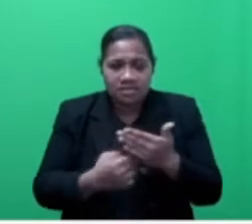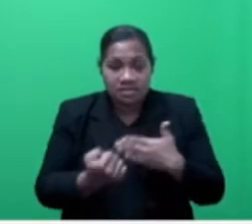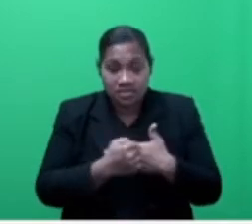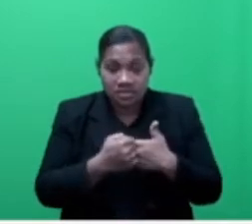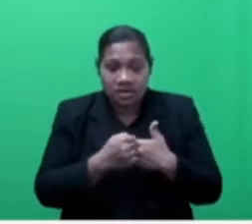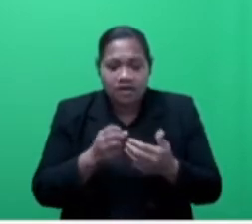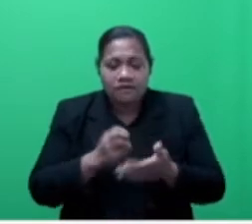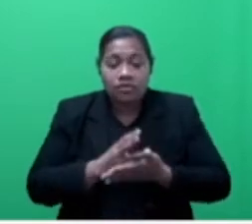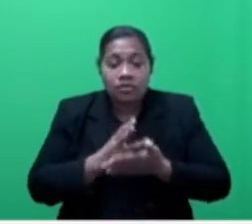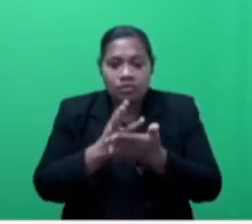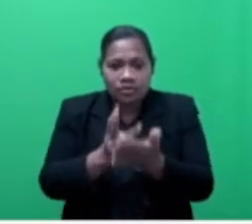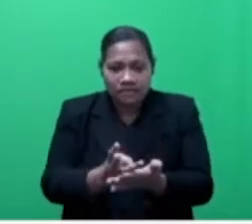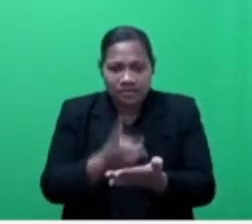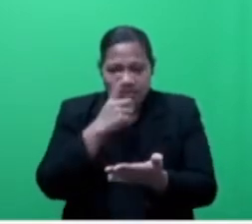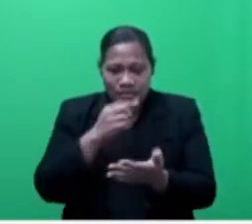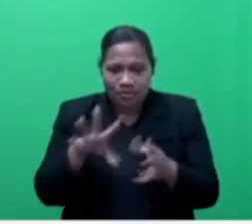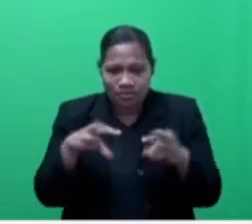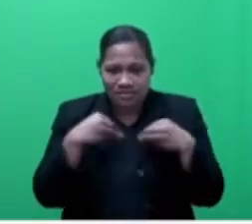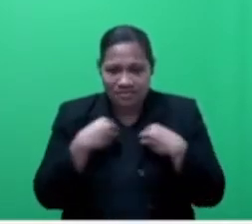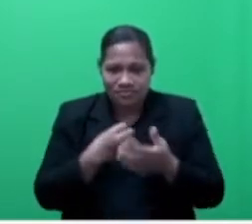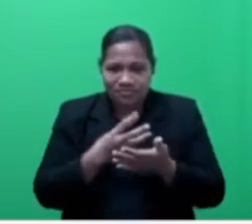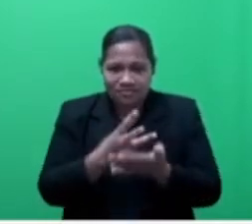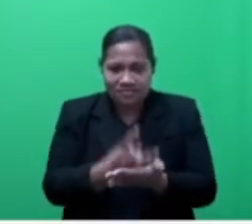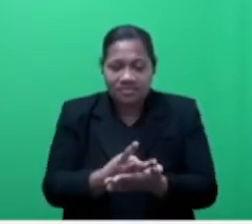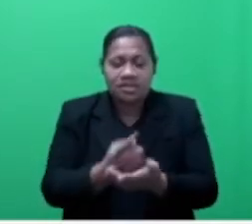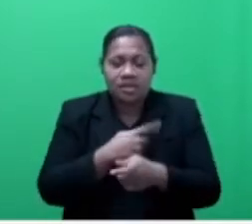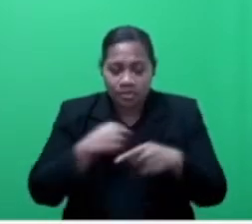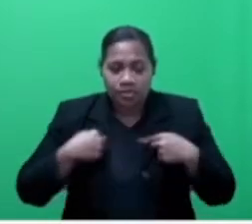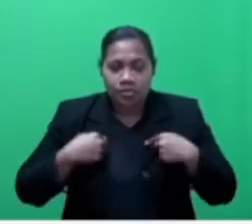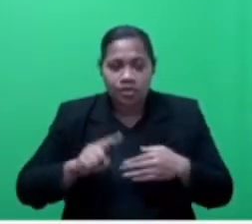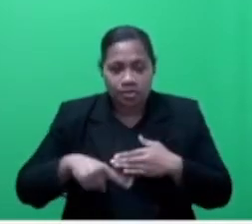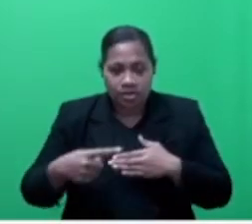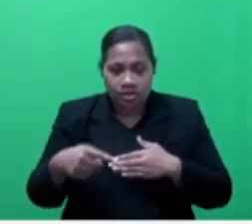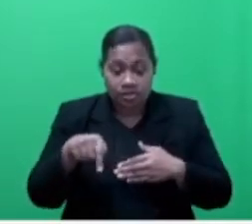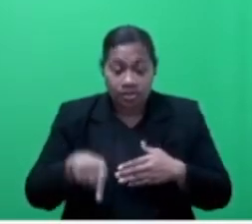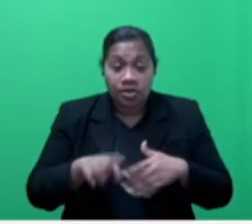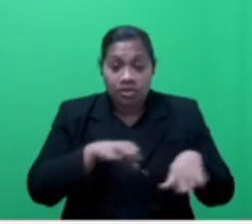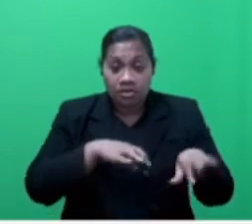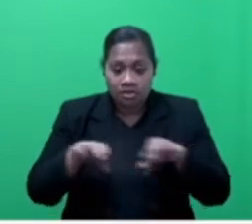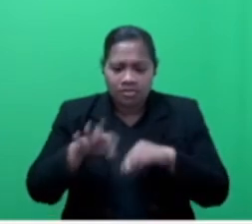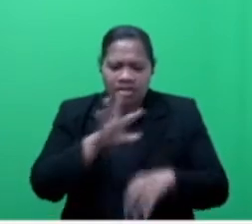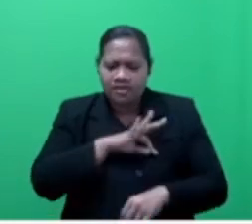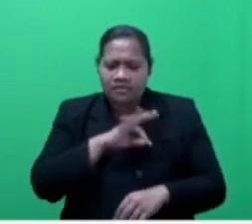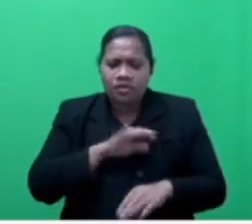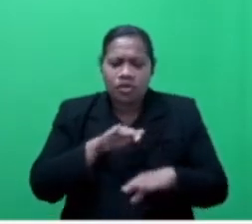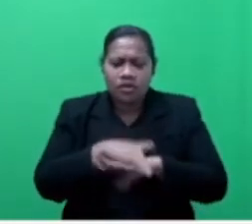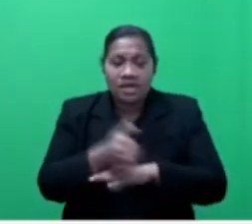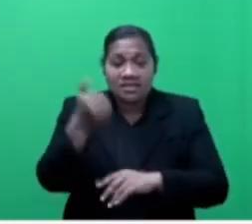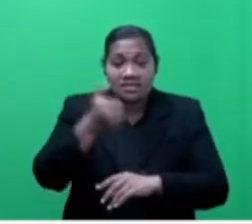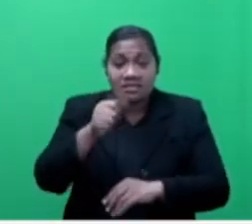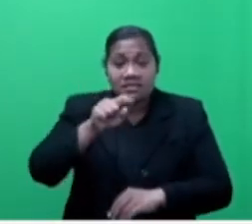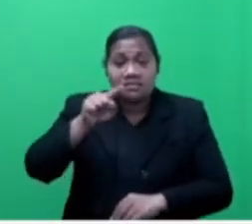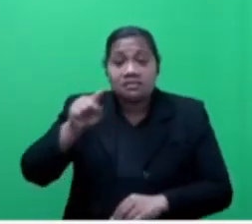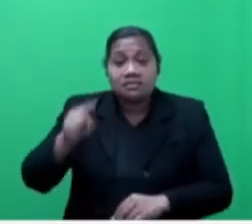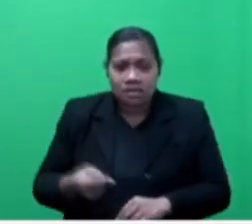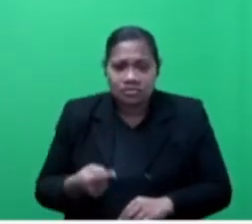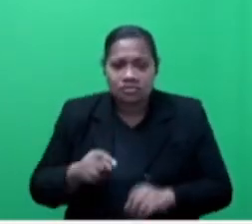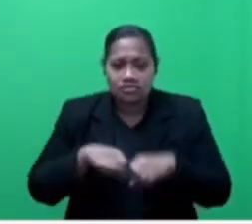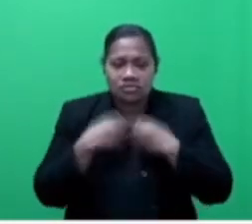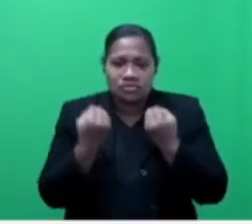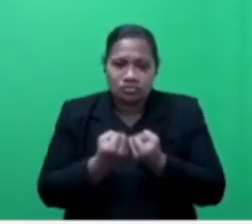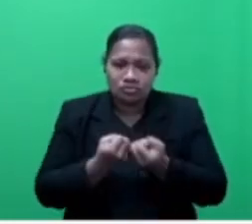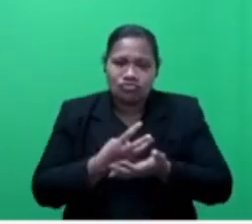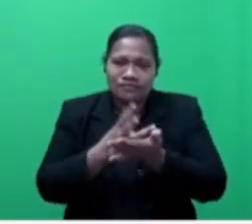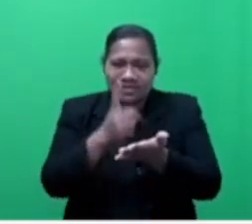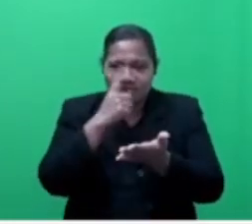welfare recipients, and we will continue with this. So this is a scheme that has benefited over 16,000 of our social welfare